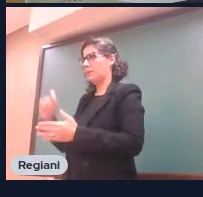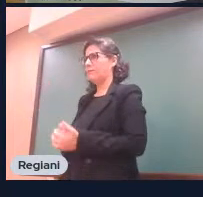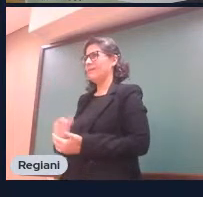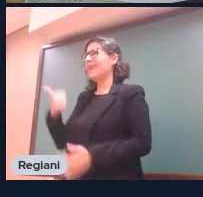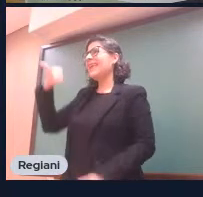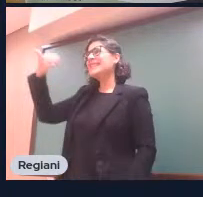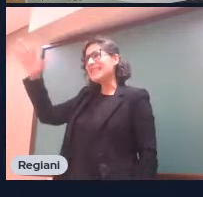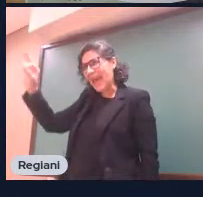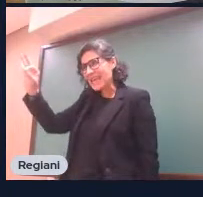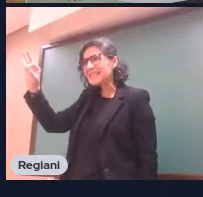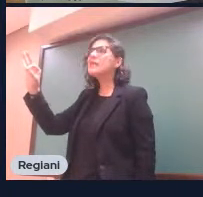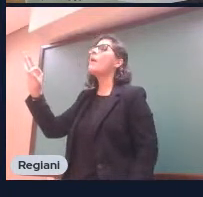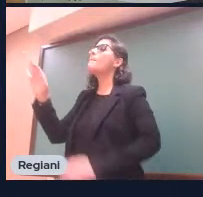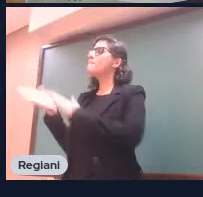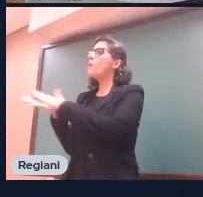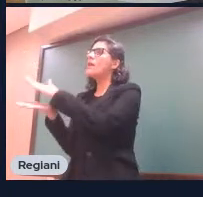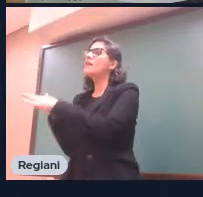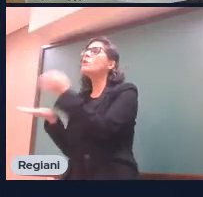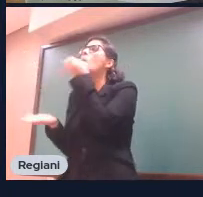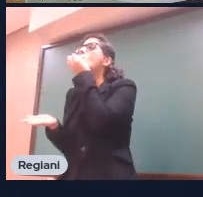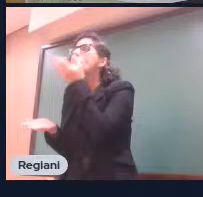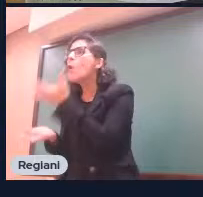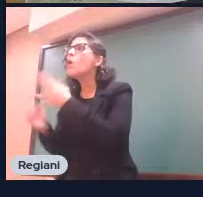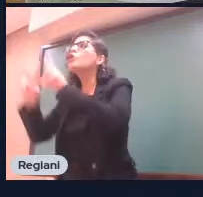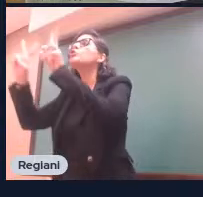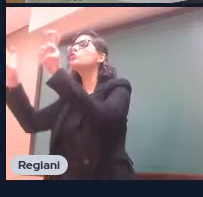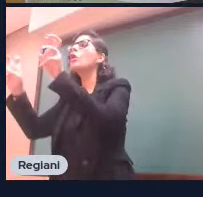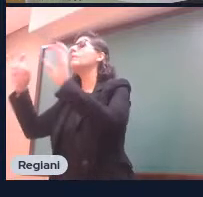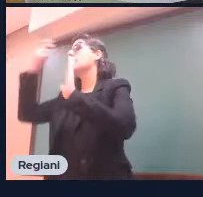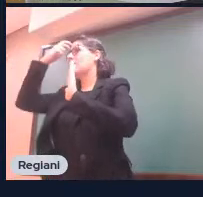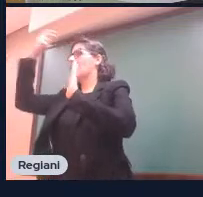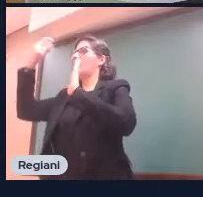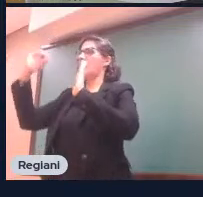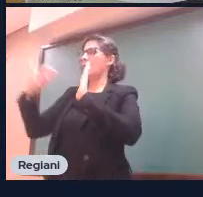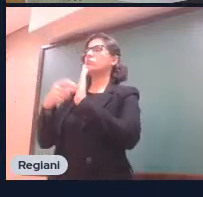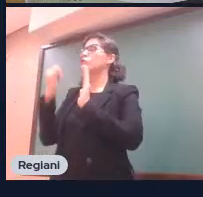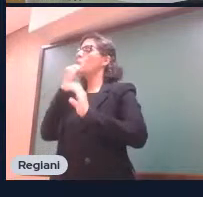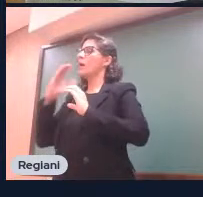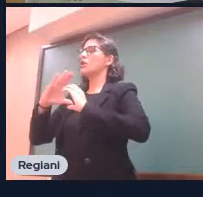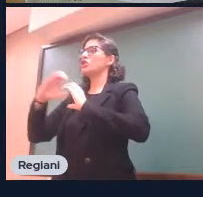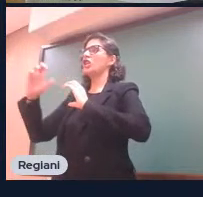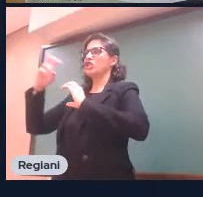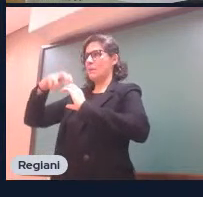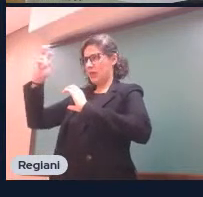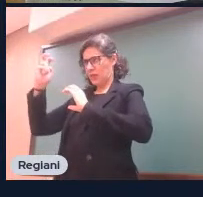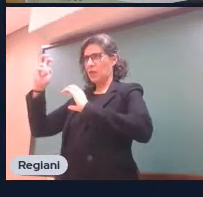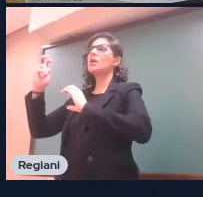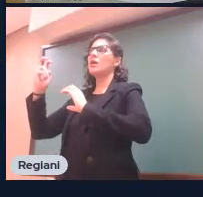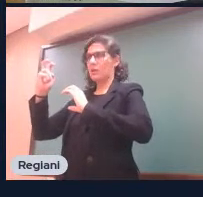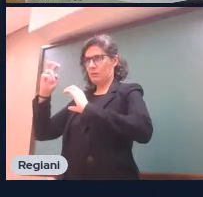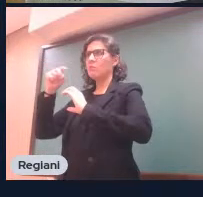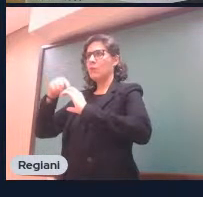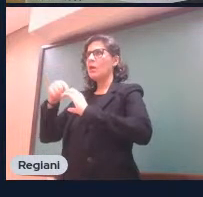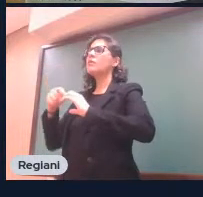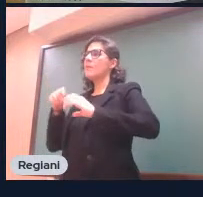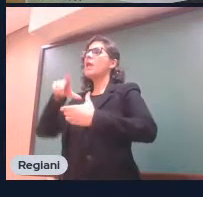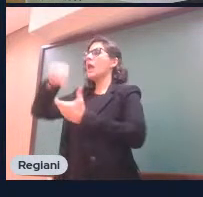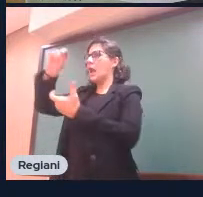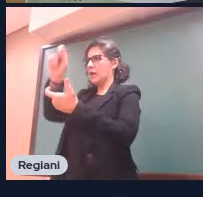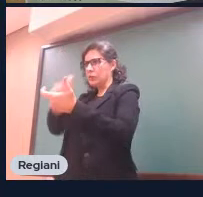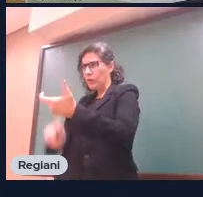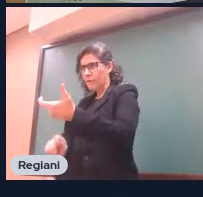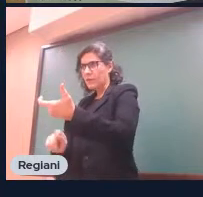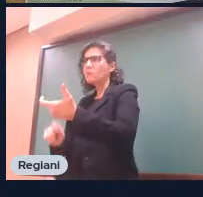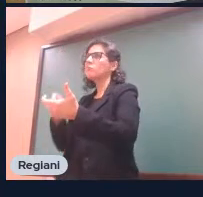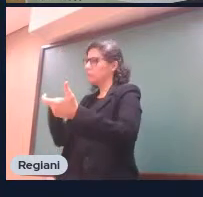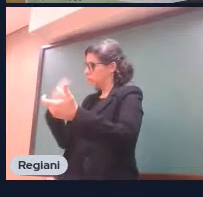good publications on the use of ChatGPT in lexicography. It started in February with a talk I gave in Tokyo, and the last